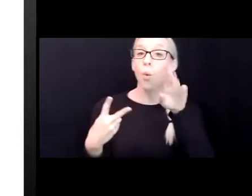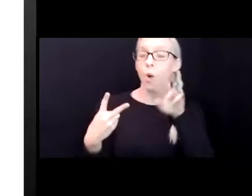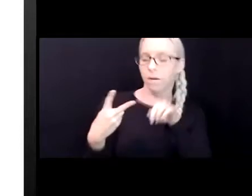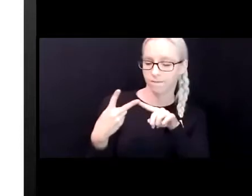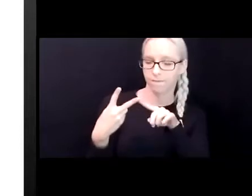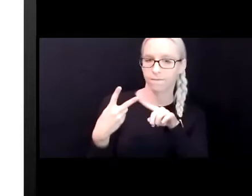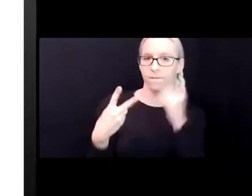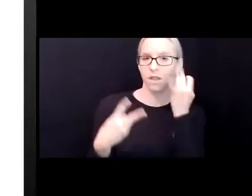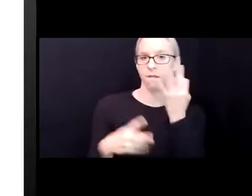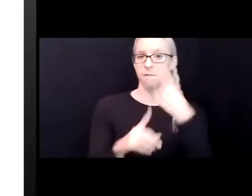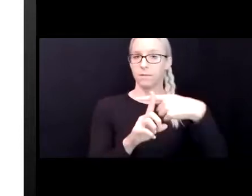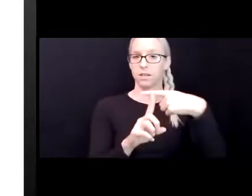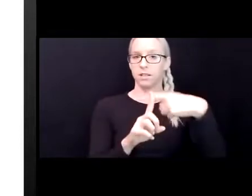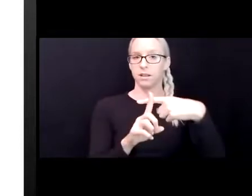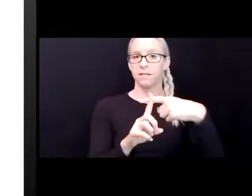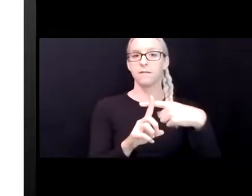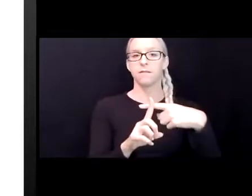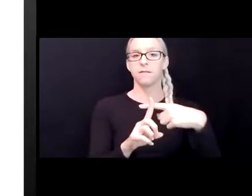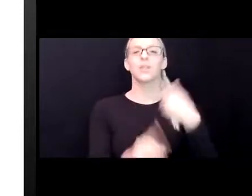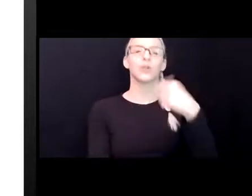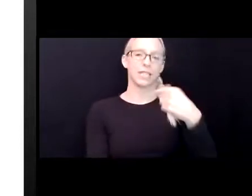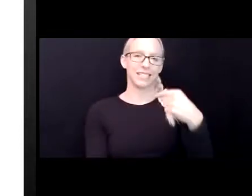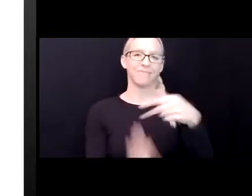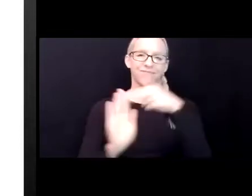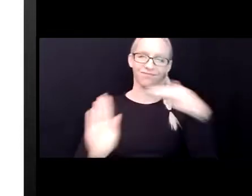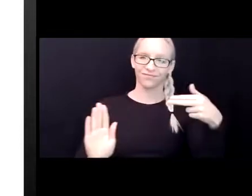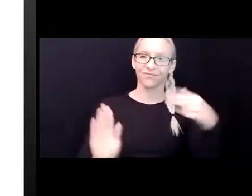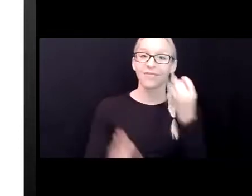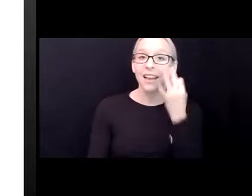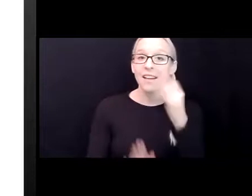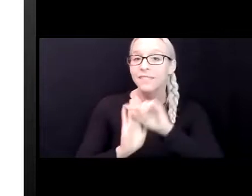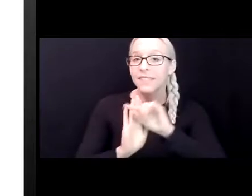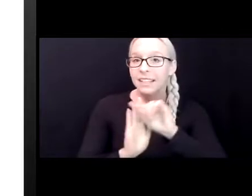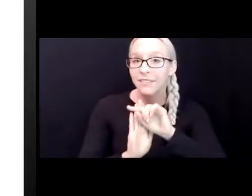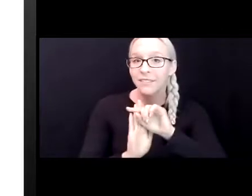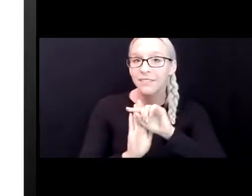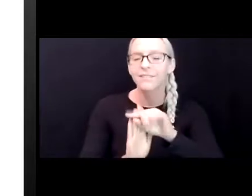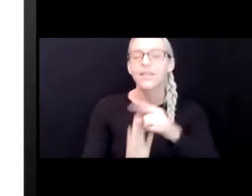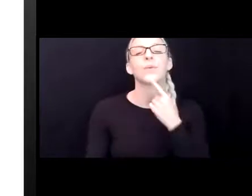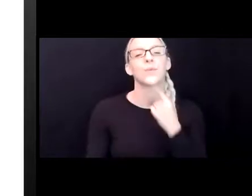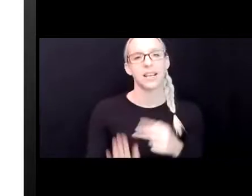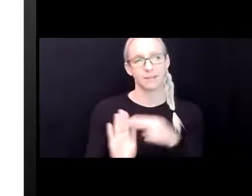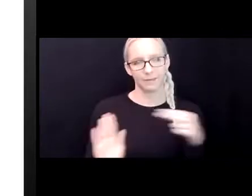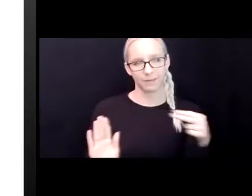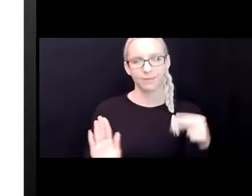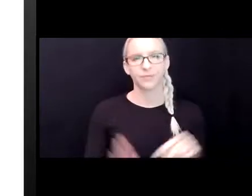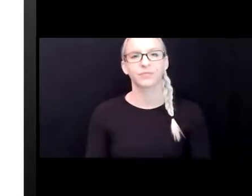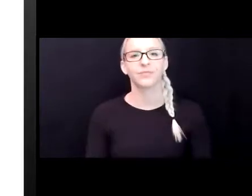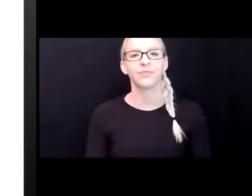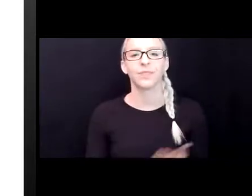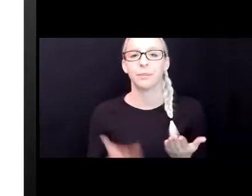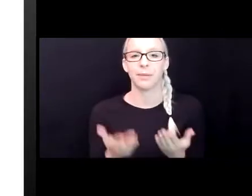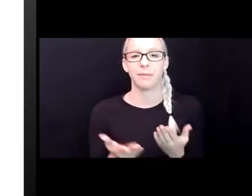is positive for that positive trait, it's green. If it's negative for that, it's red, which means, maybe that's